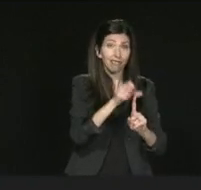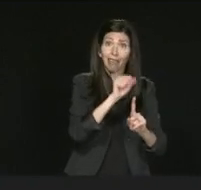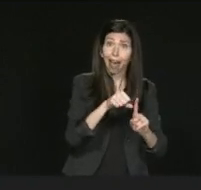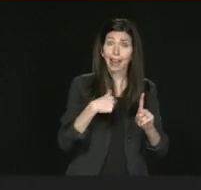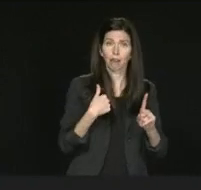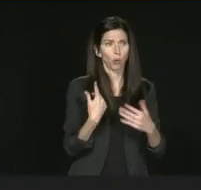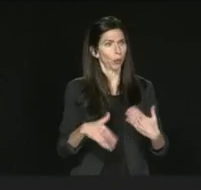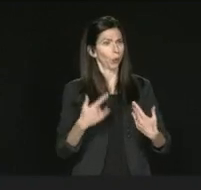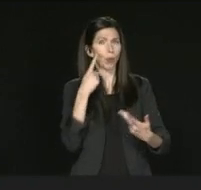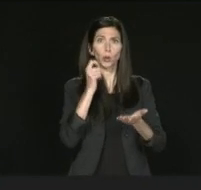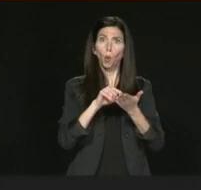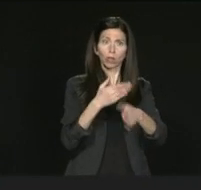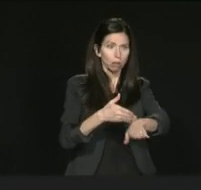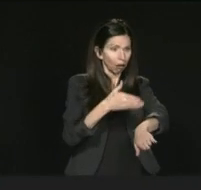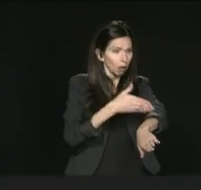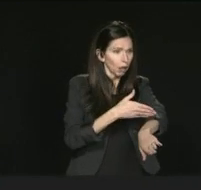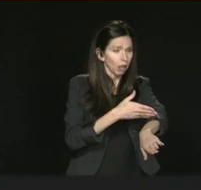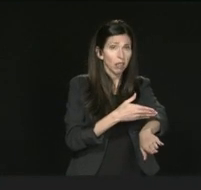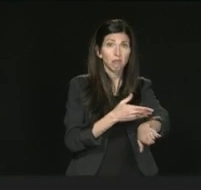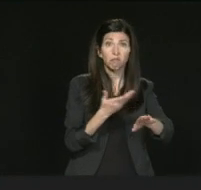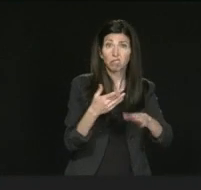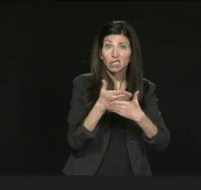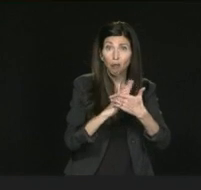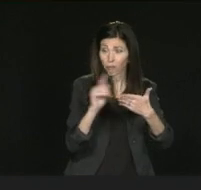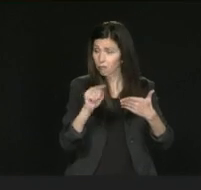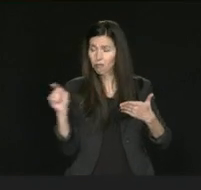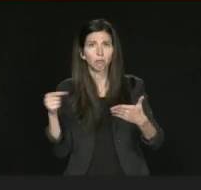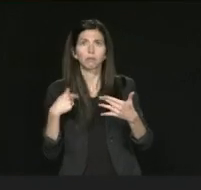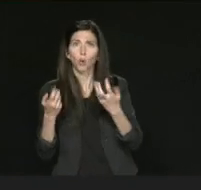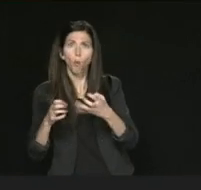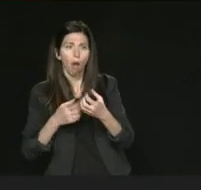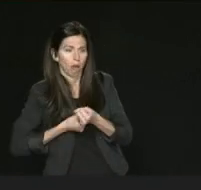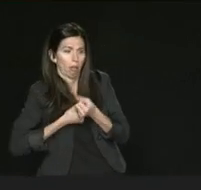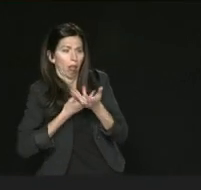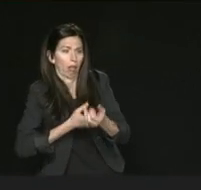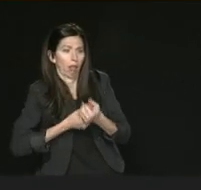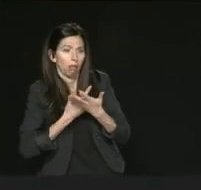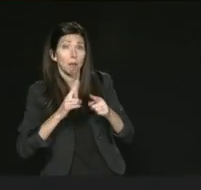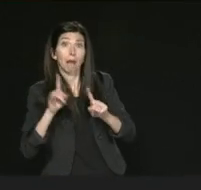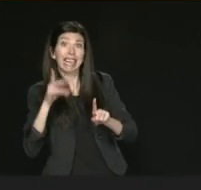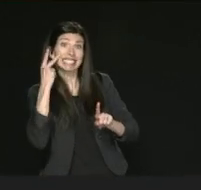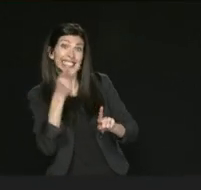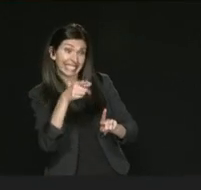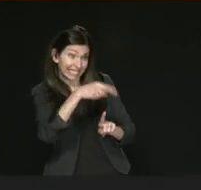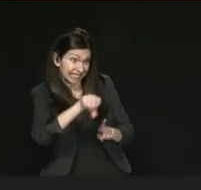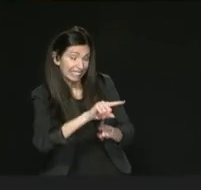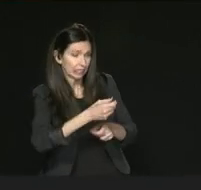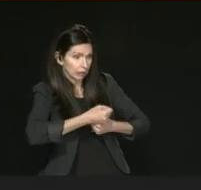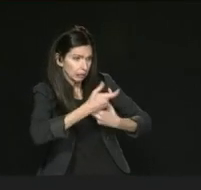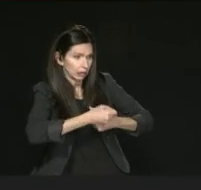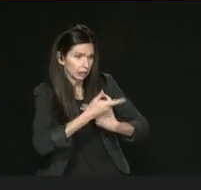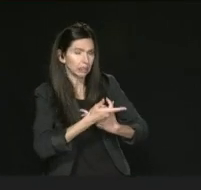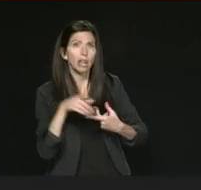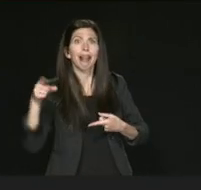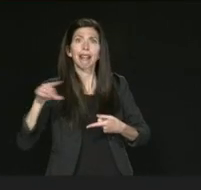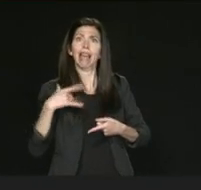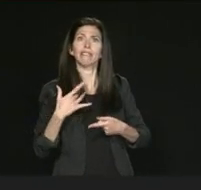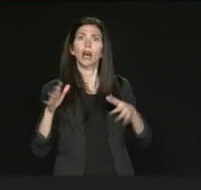own struggles. We might still be apart physically, but by talking about how you're